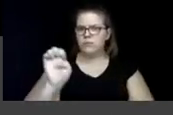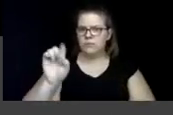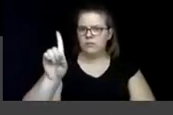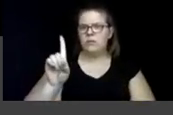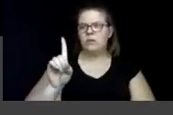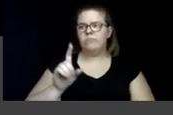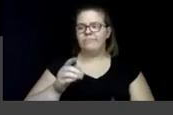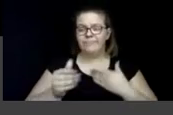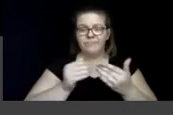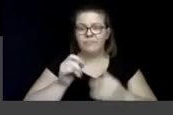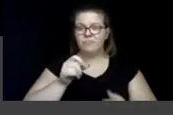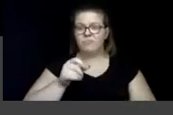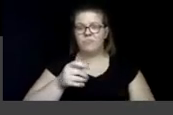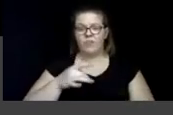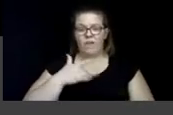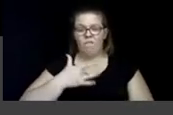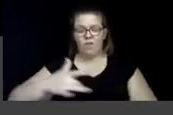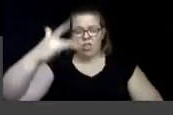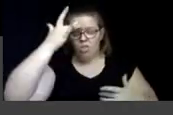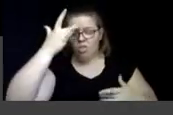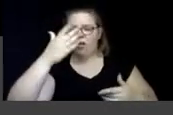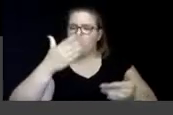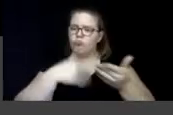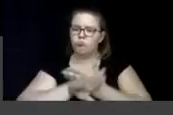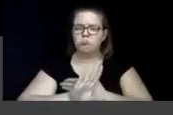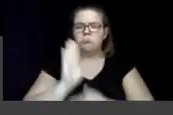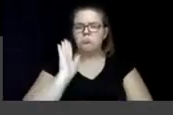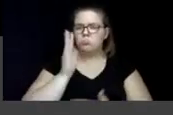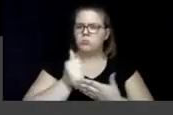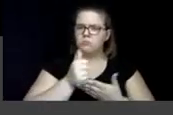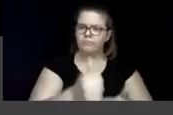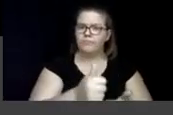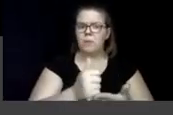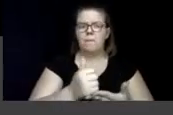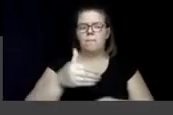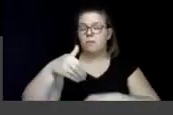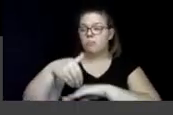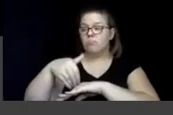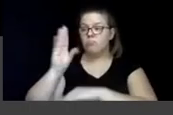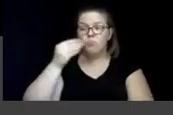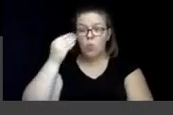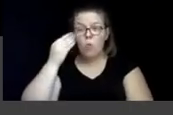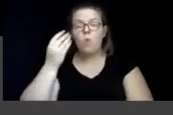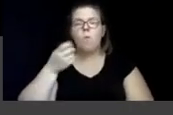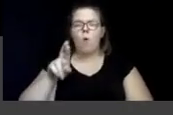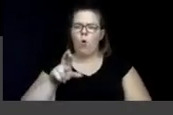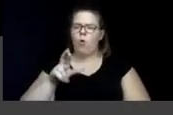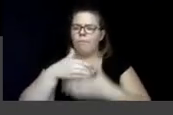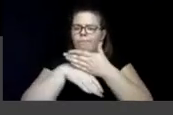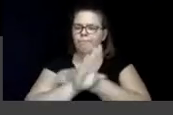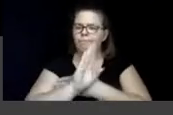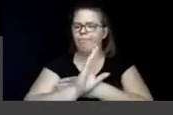well, they came in there, they were triaged and either sent home or admitted just like any other